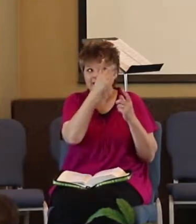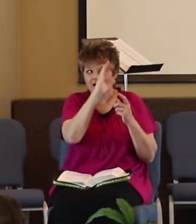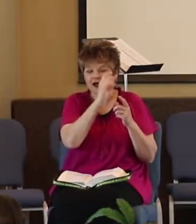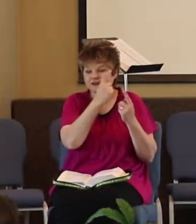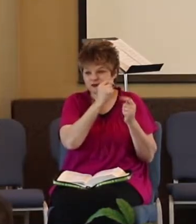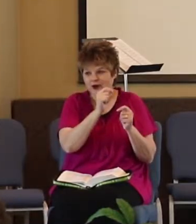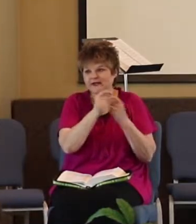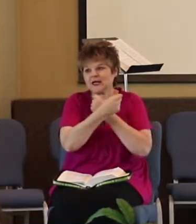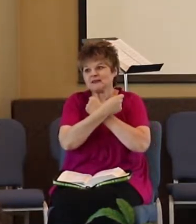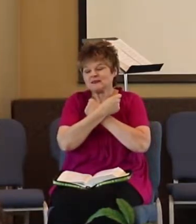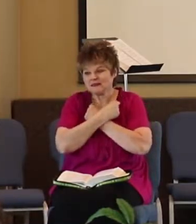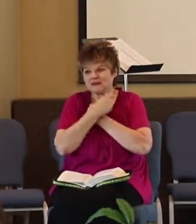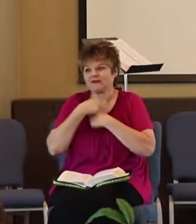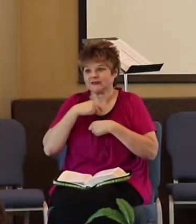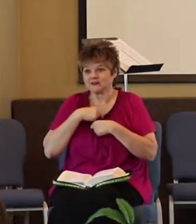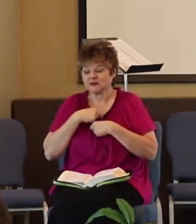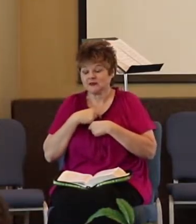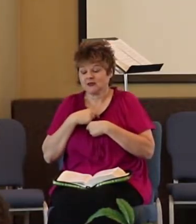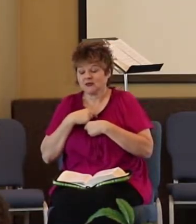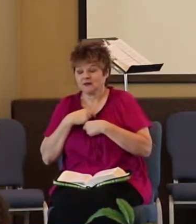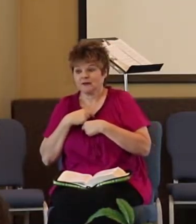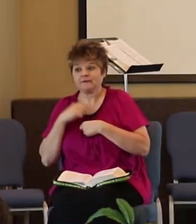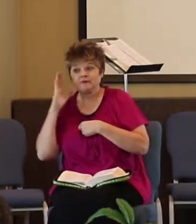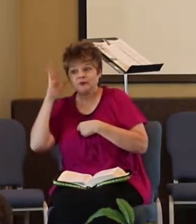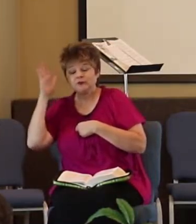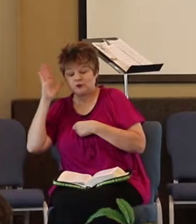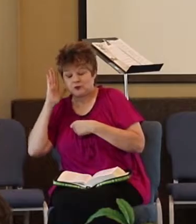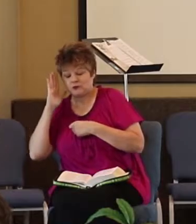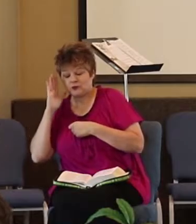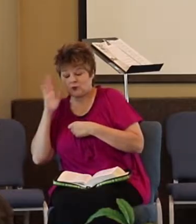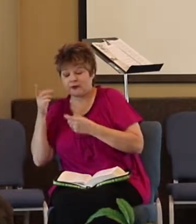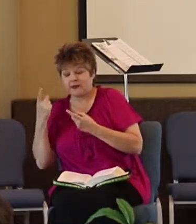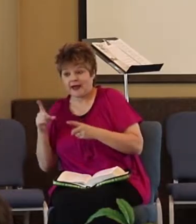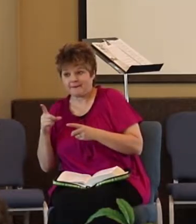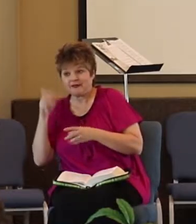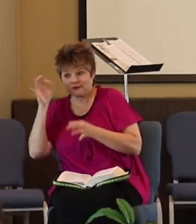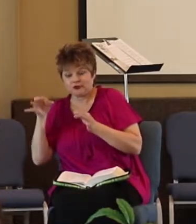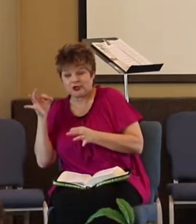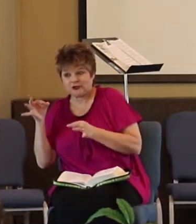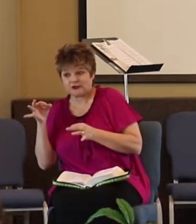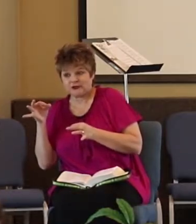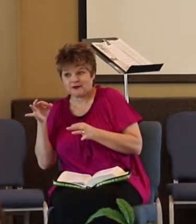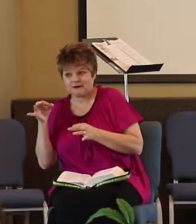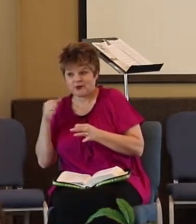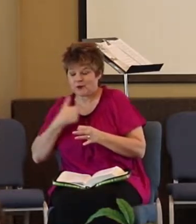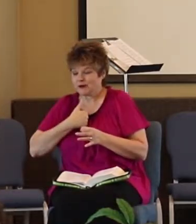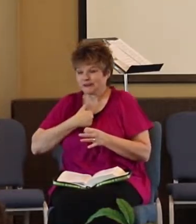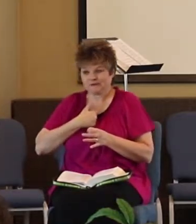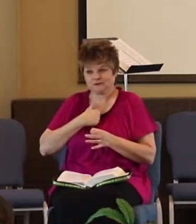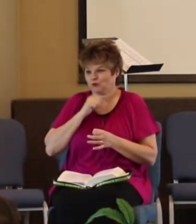will be judged. We will be chastened. Don't mishear me. But we don't get to do that.